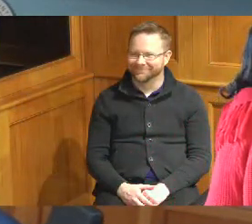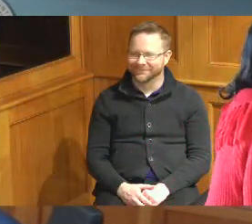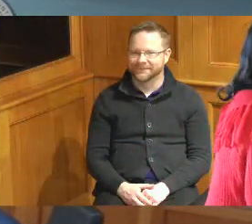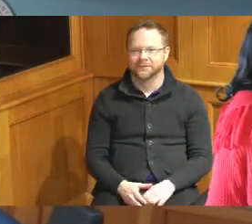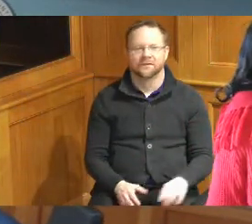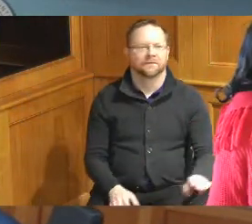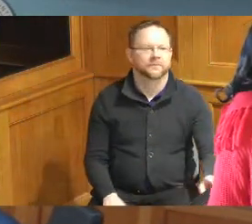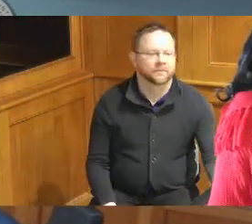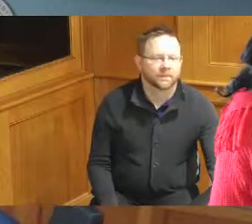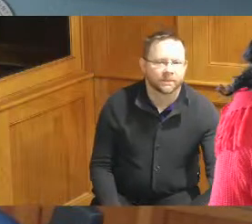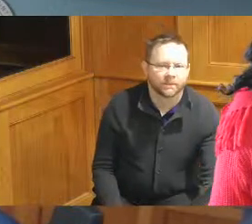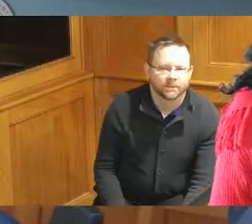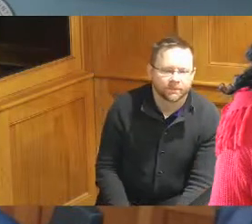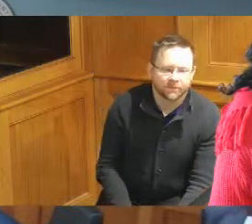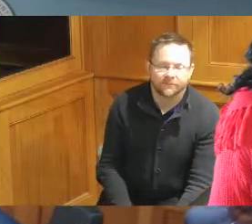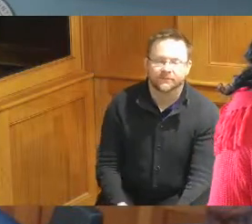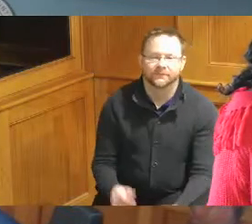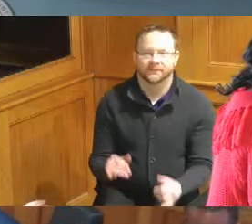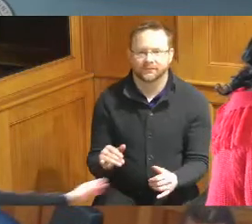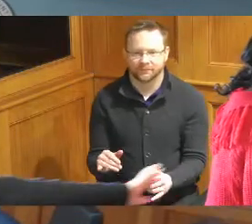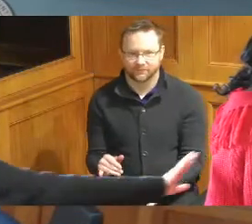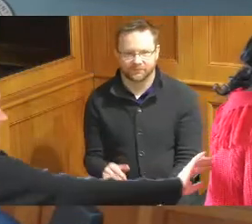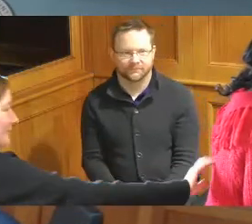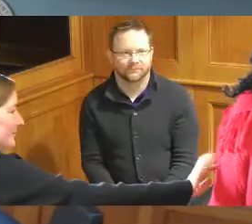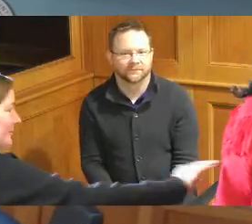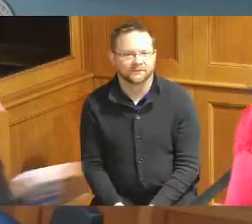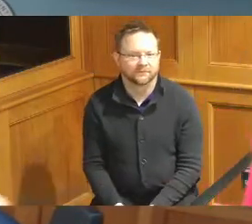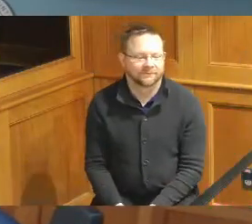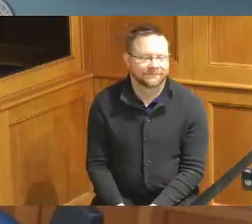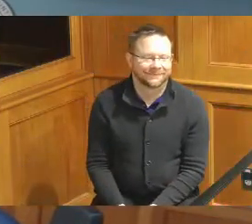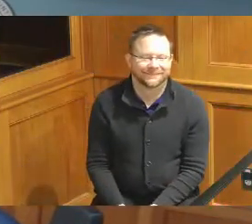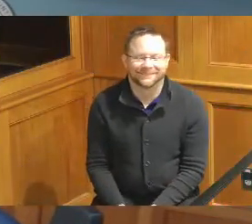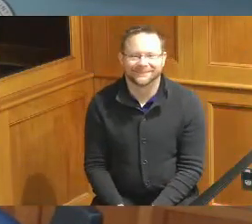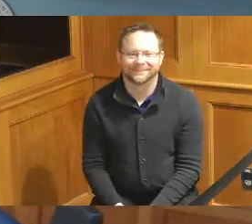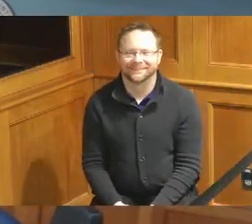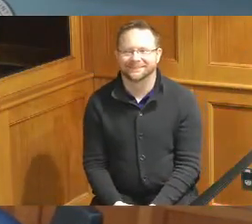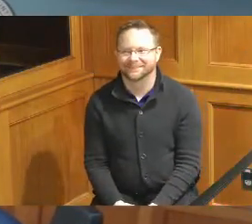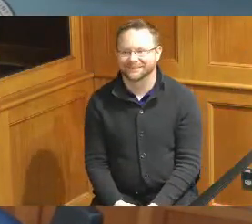Okay, next we have Zeta Phi Beta Sorority Incorporated.